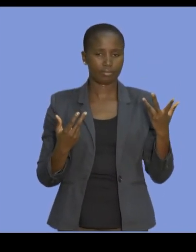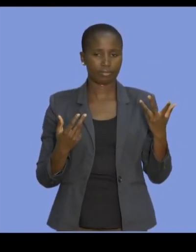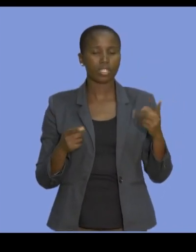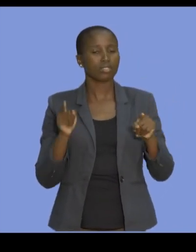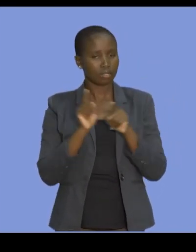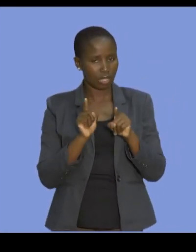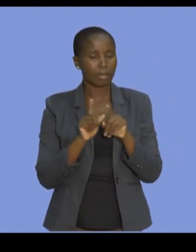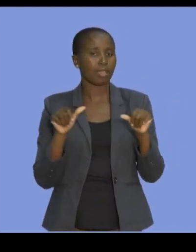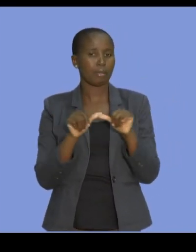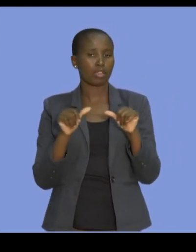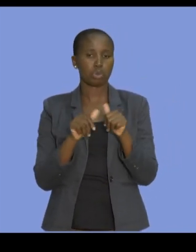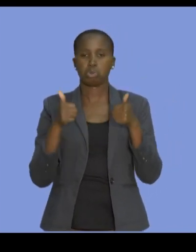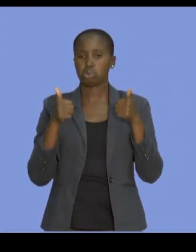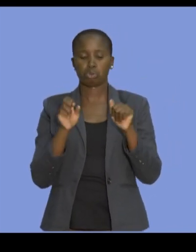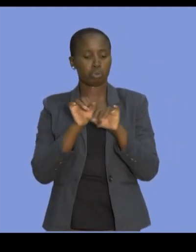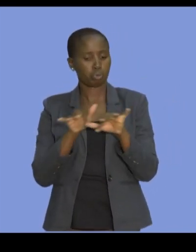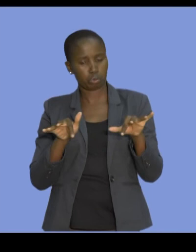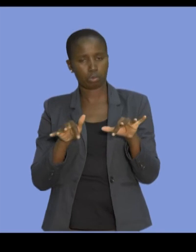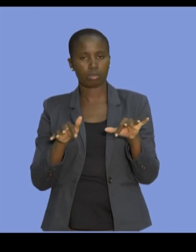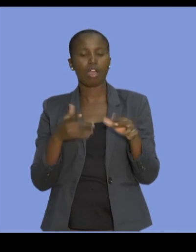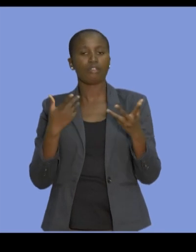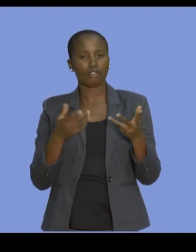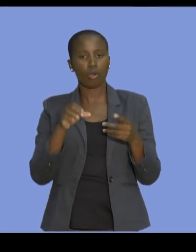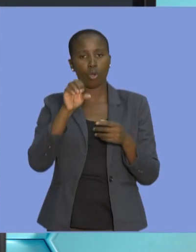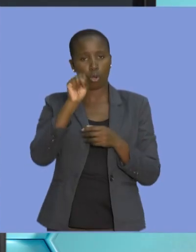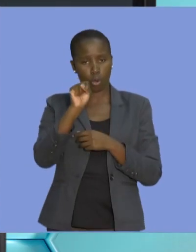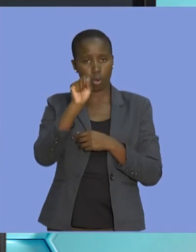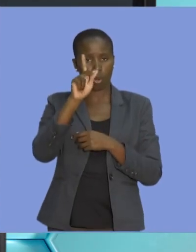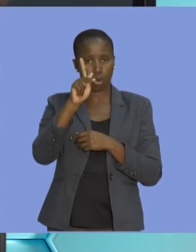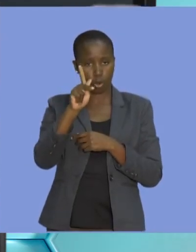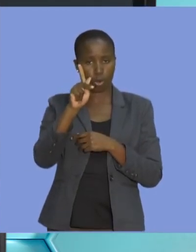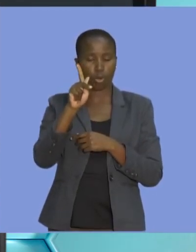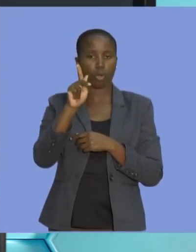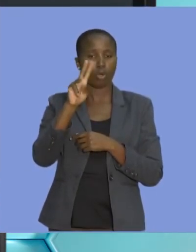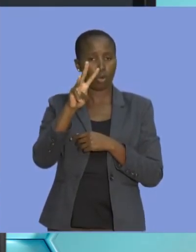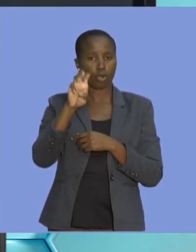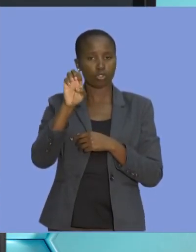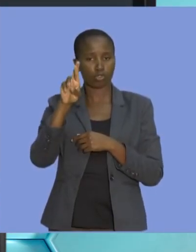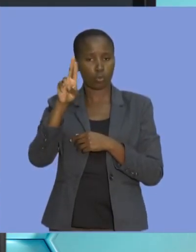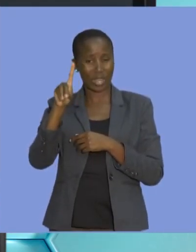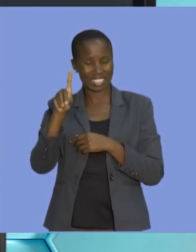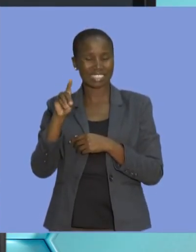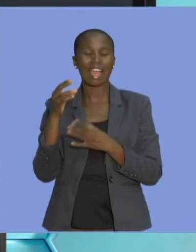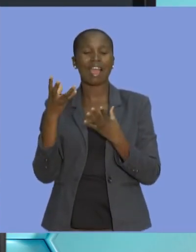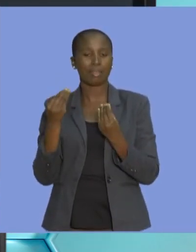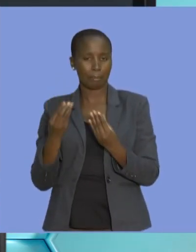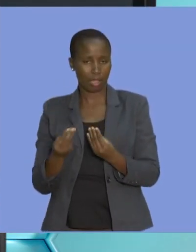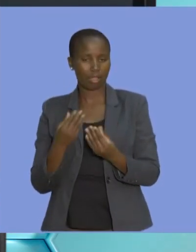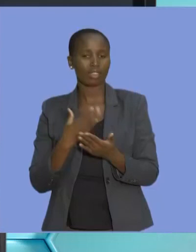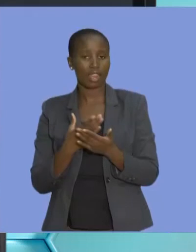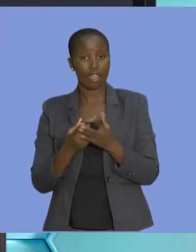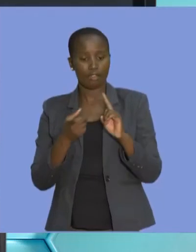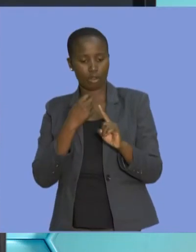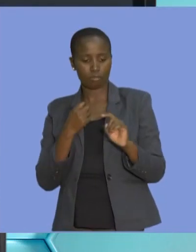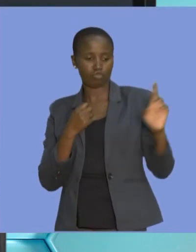of spread for skew data. Remember, for skew data, skew to the left, skew to the right. So the interquartile range is